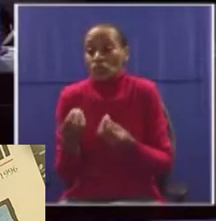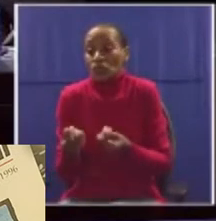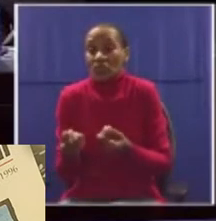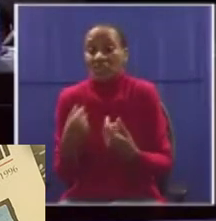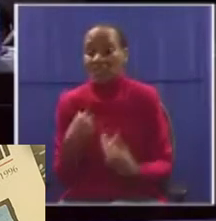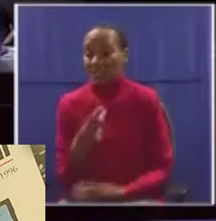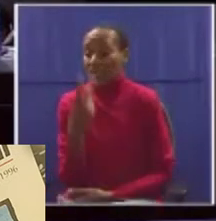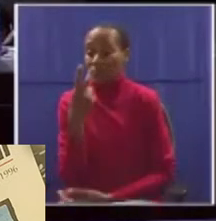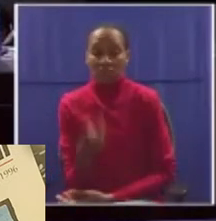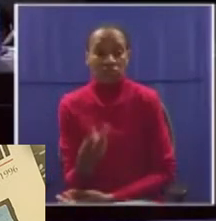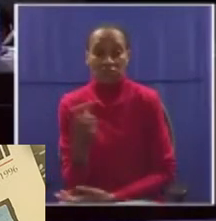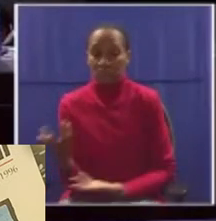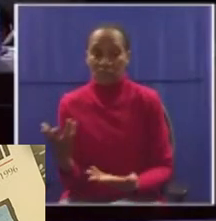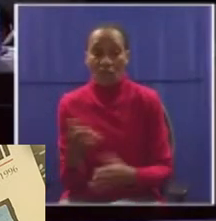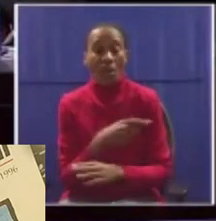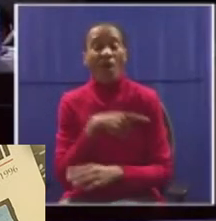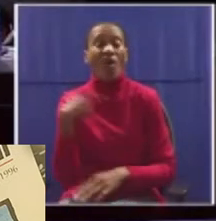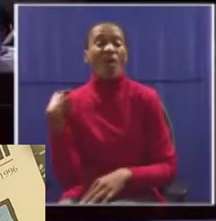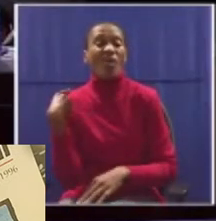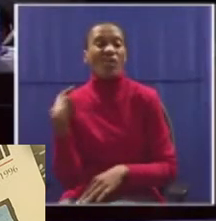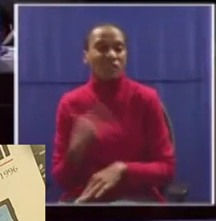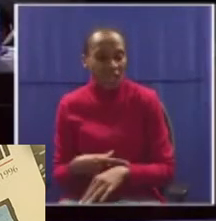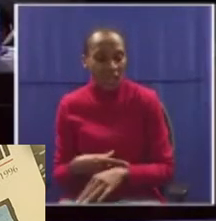which I've seen coming across